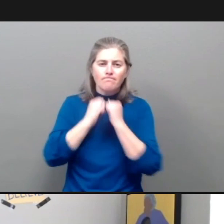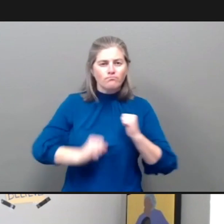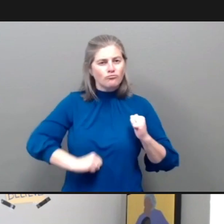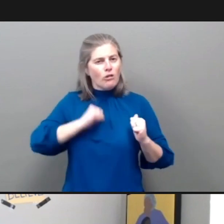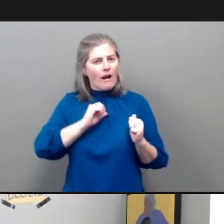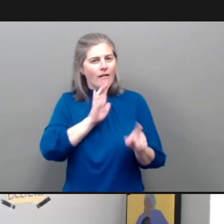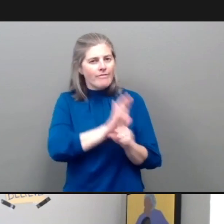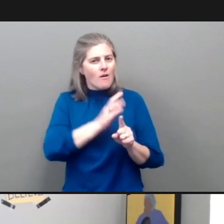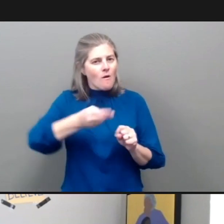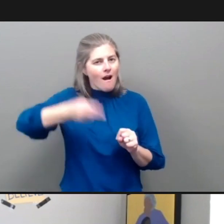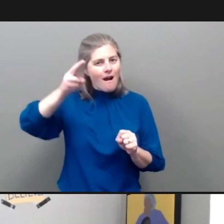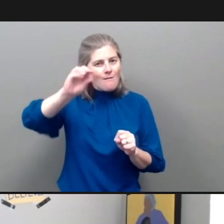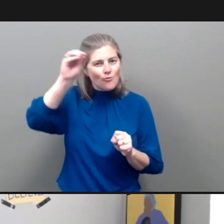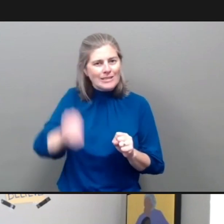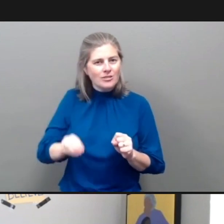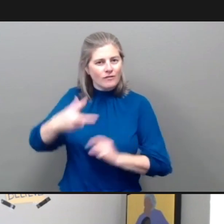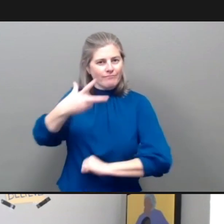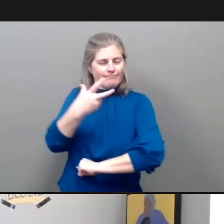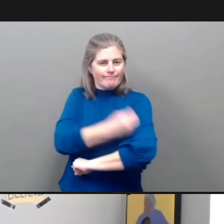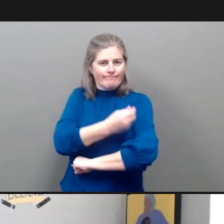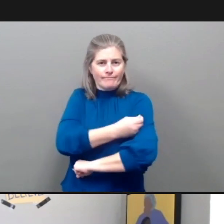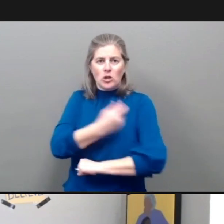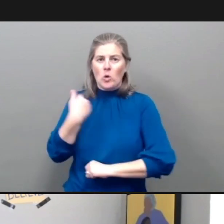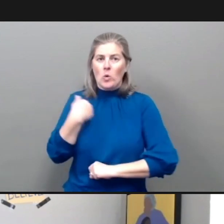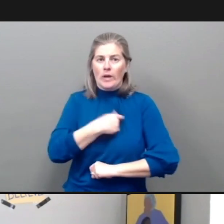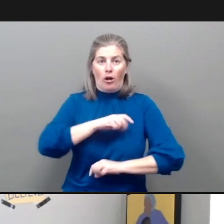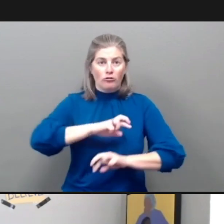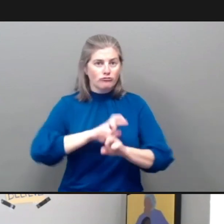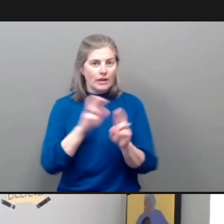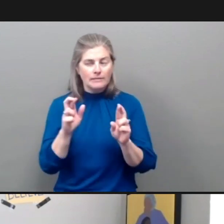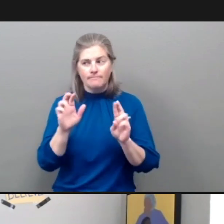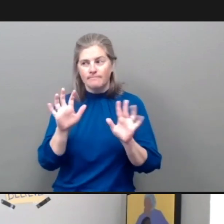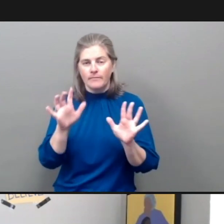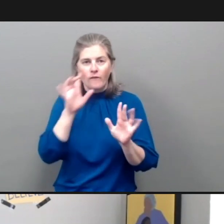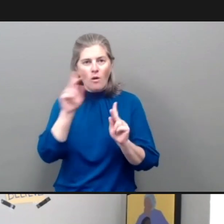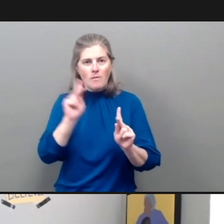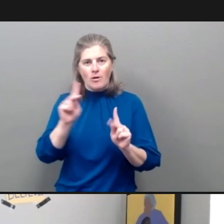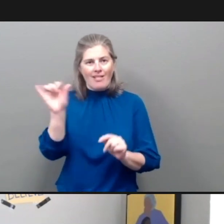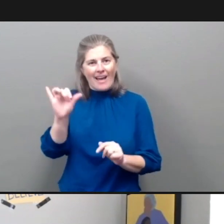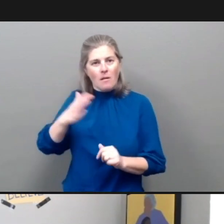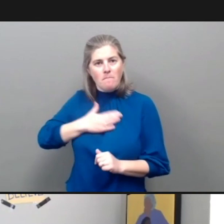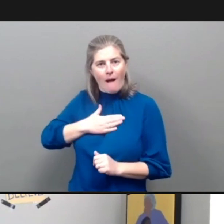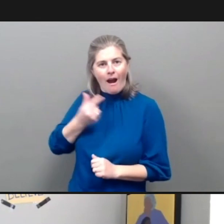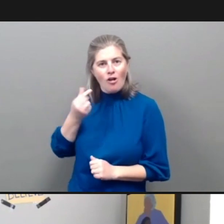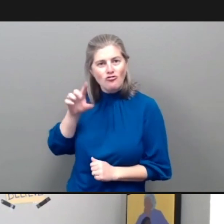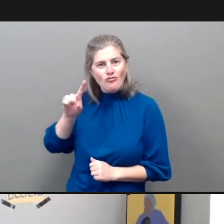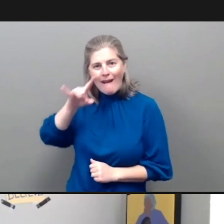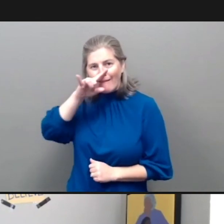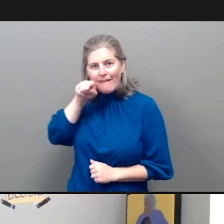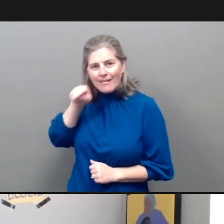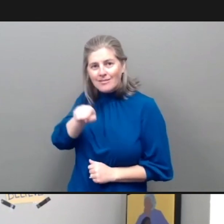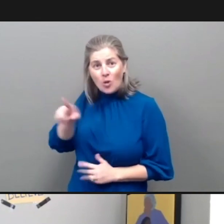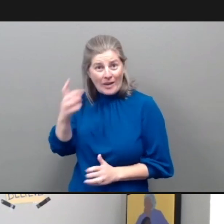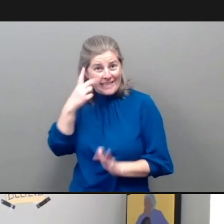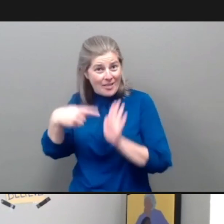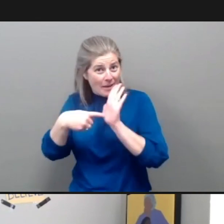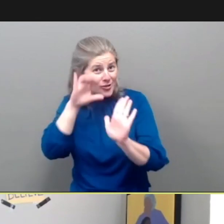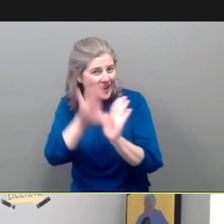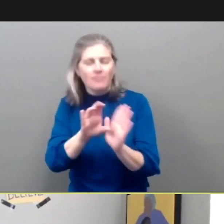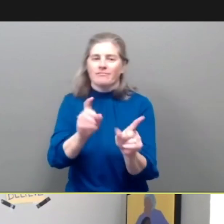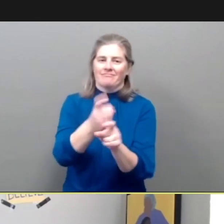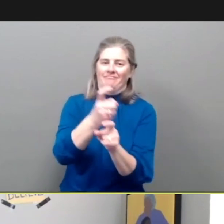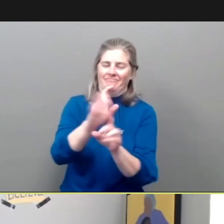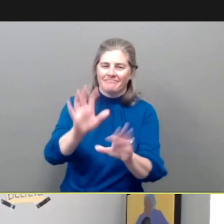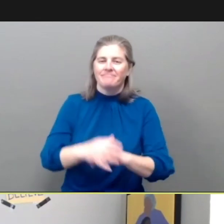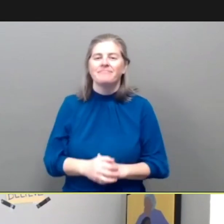high vaccine rates. So we're just bracing ourselves for folks like my grandkids. Do you want to see the picture again? Just kidding.